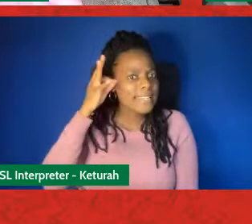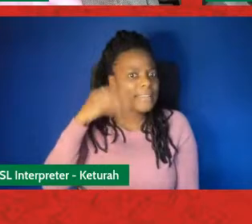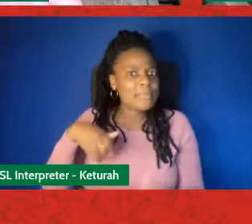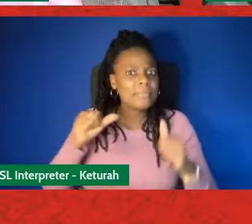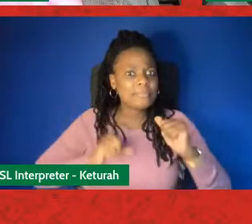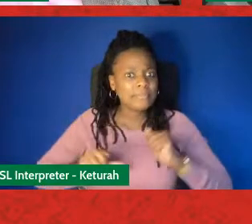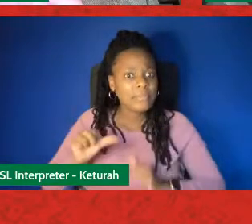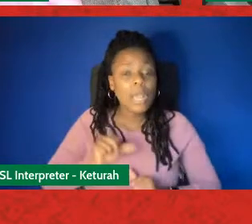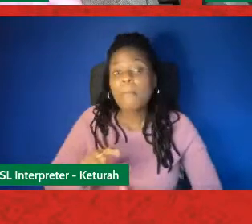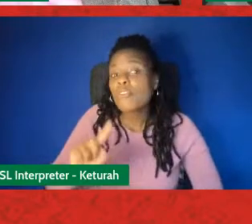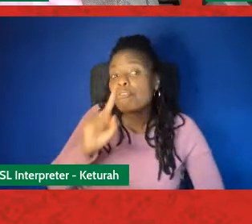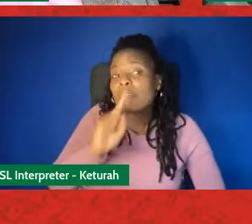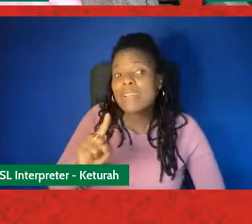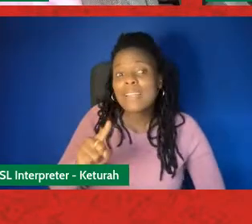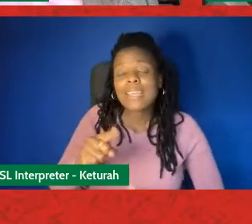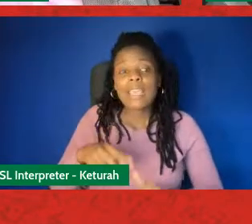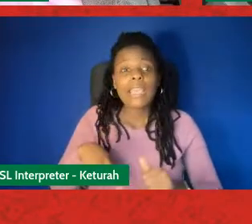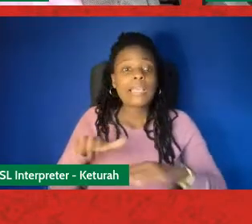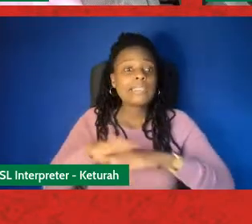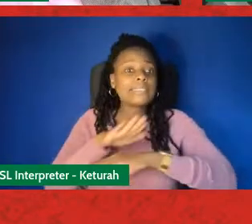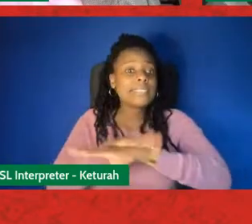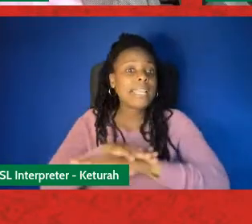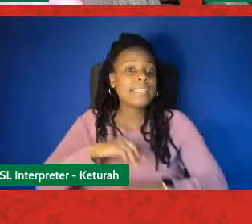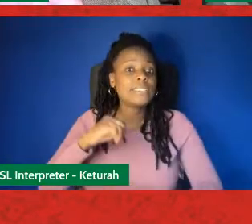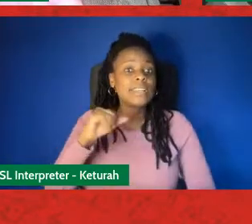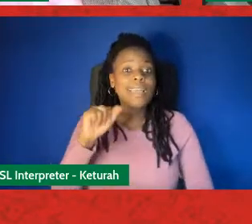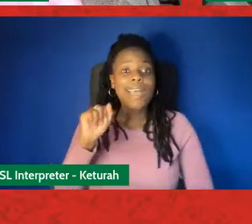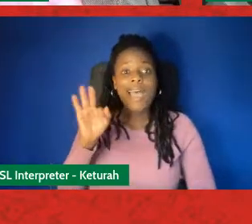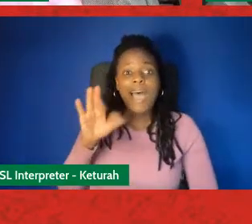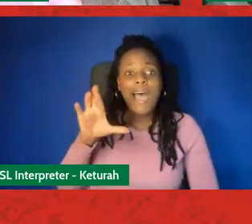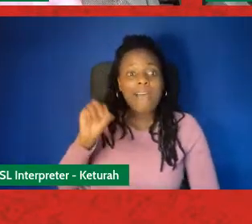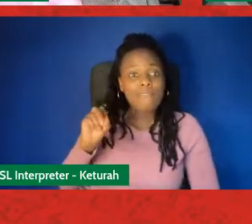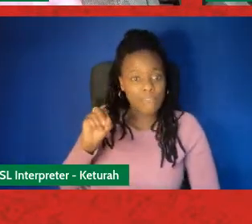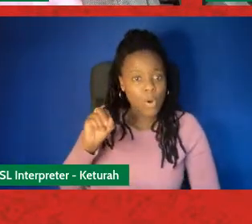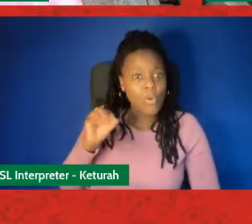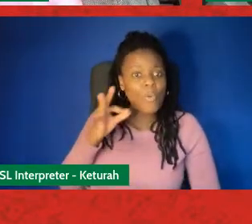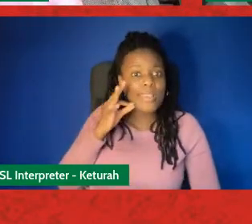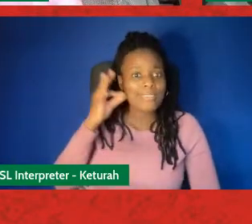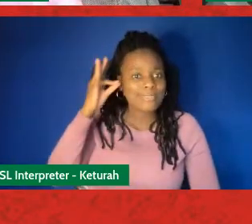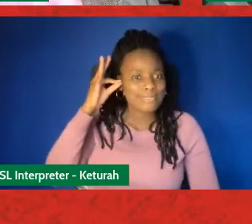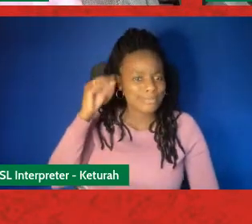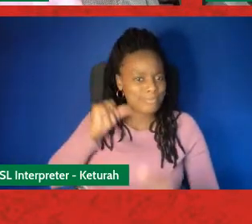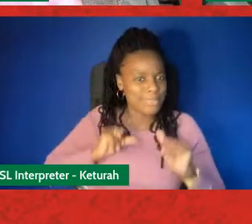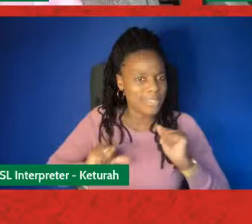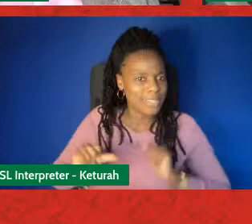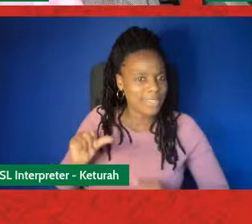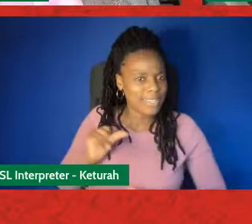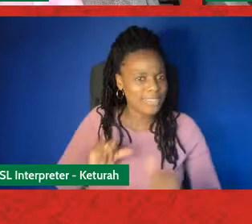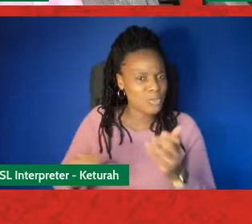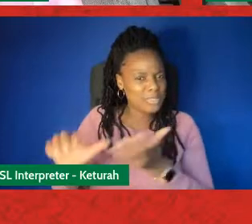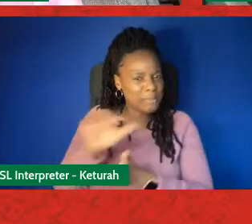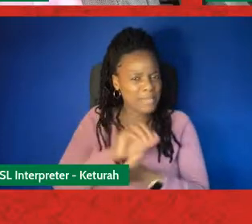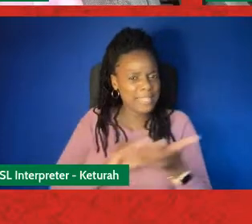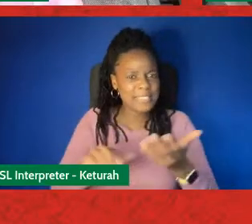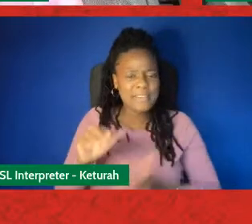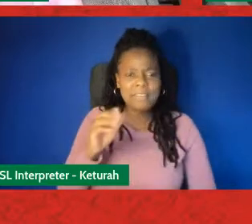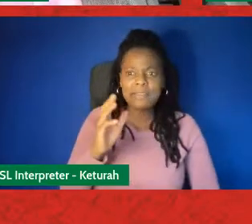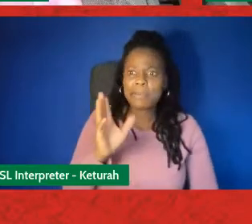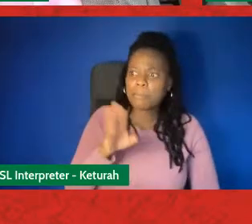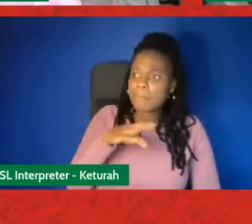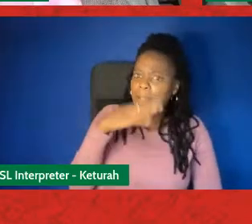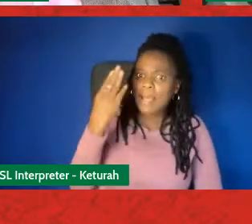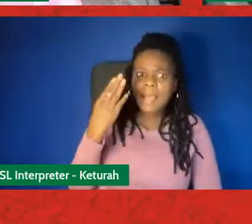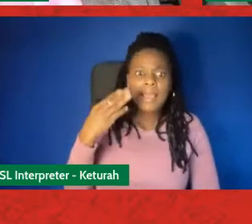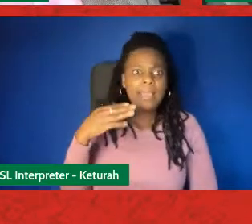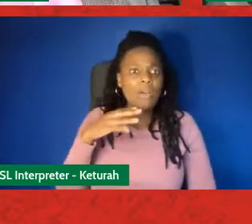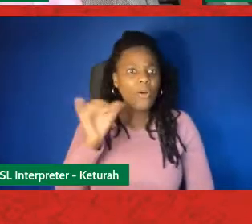stage Afro Indian territory, because it's a mixture of Black Africans and Carib Indians, or Yellow Caribs, who came